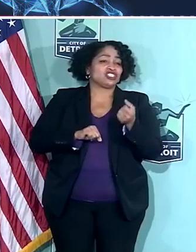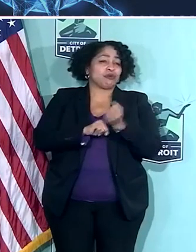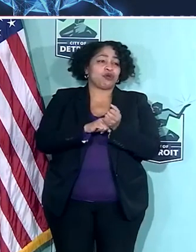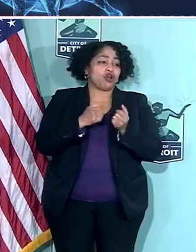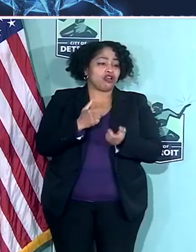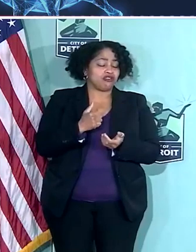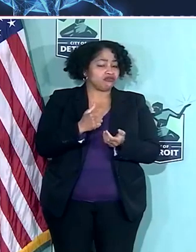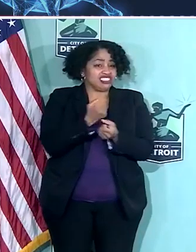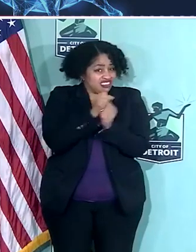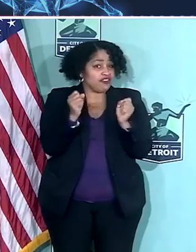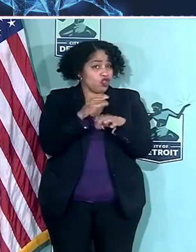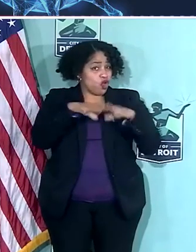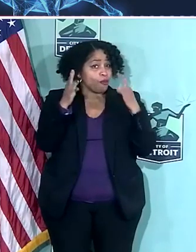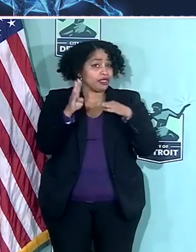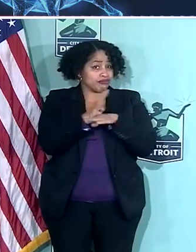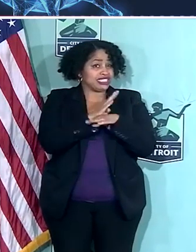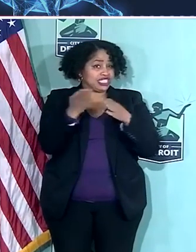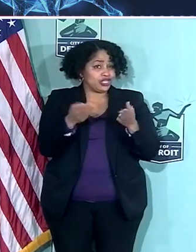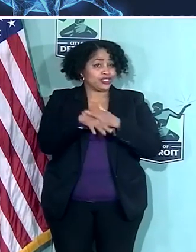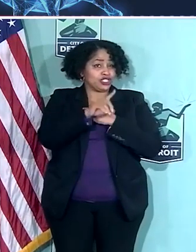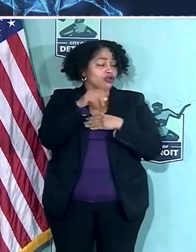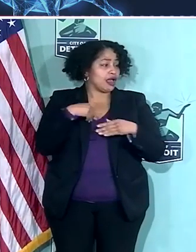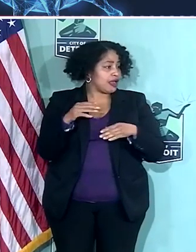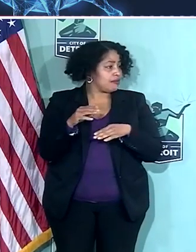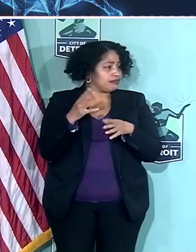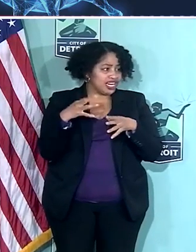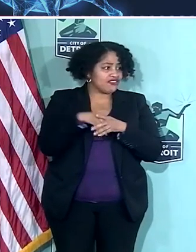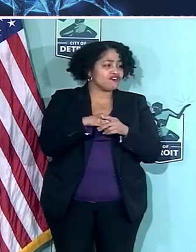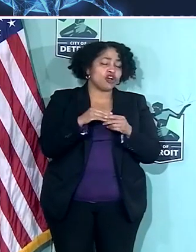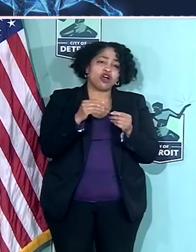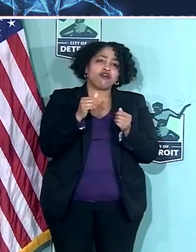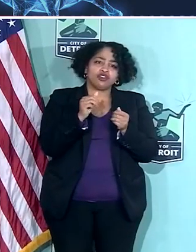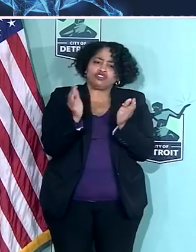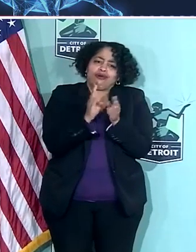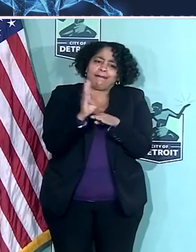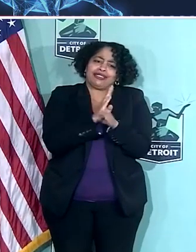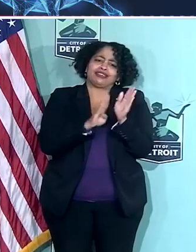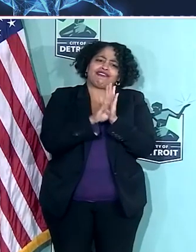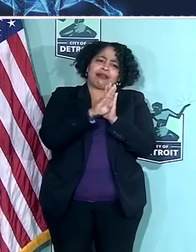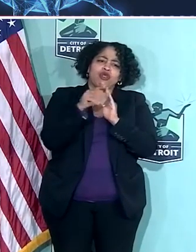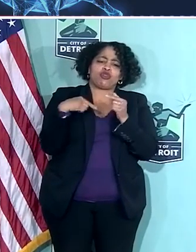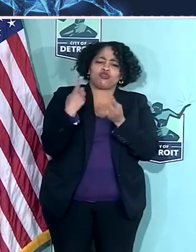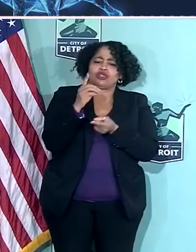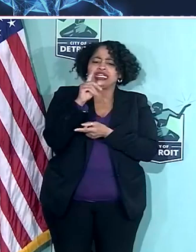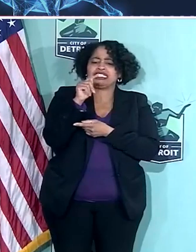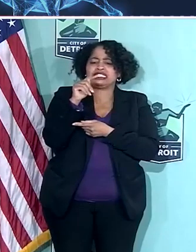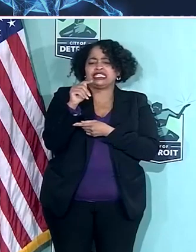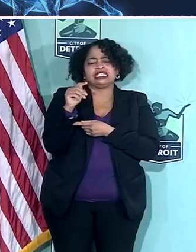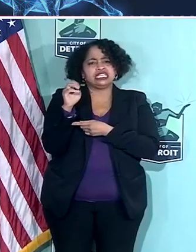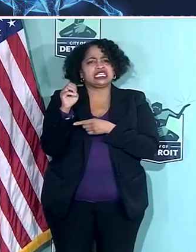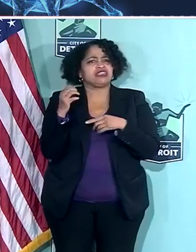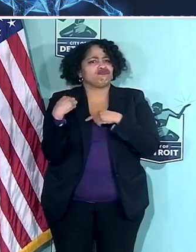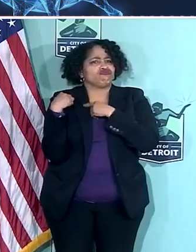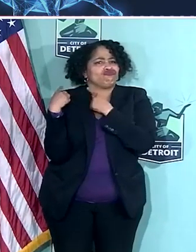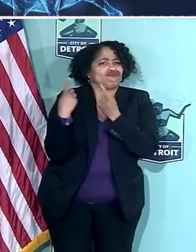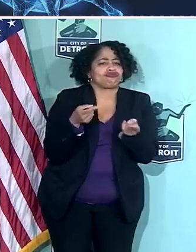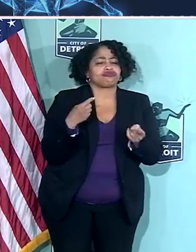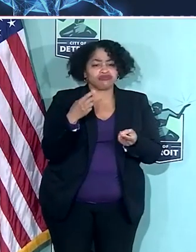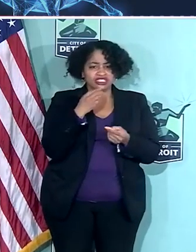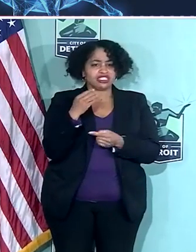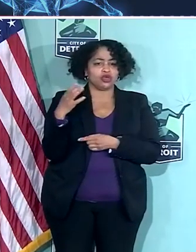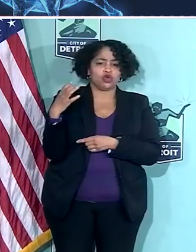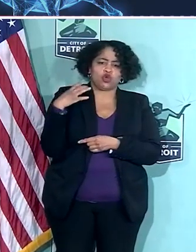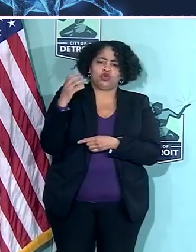Detroit. I've been involved in small business development through DEGC and also through the workforce development as I co-chair the Mayor's